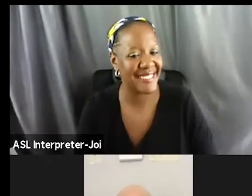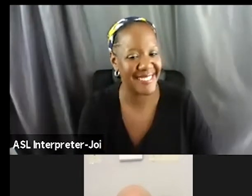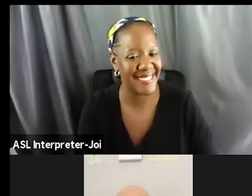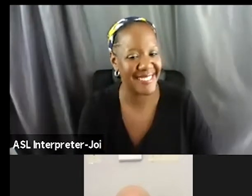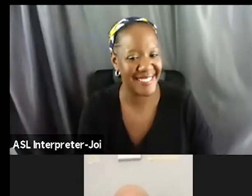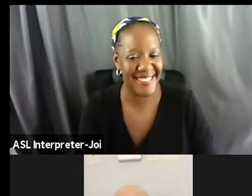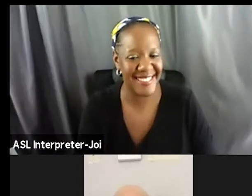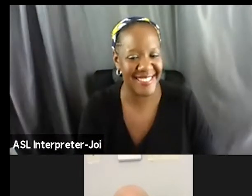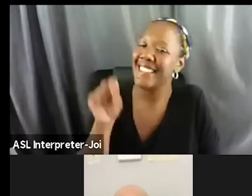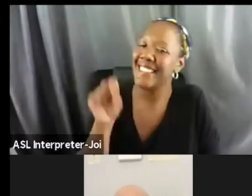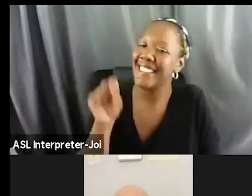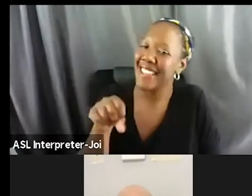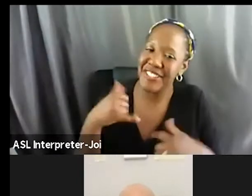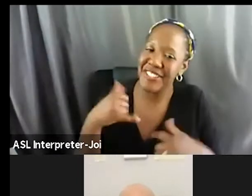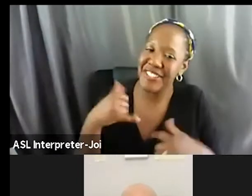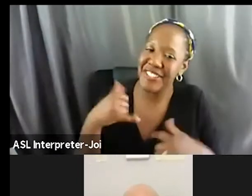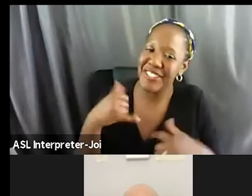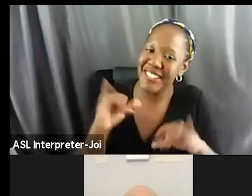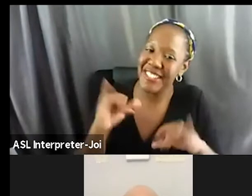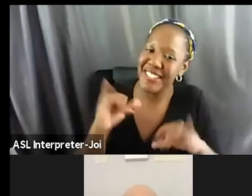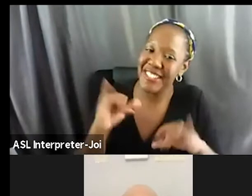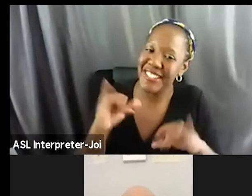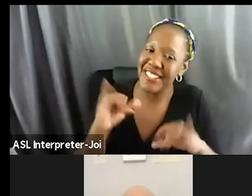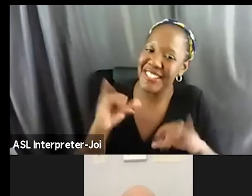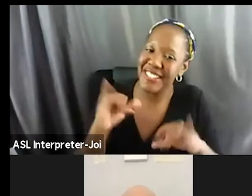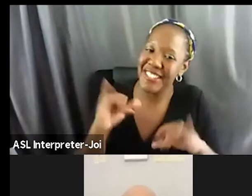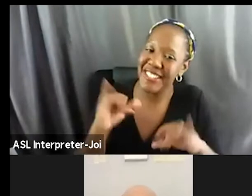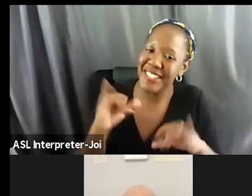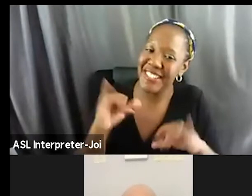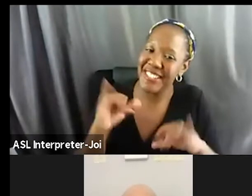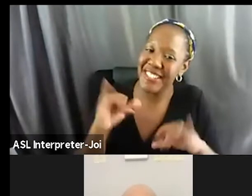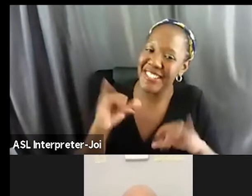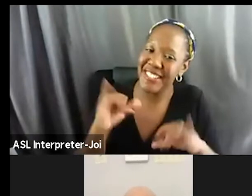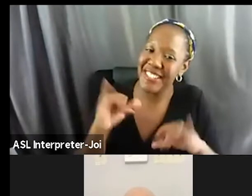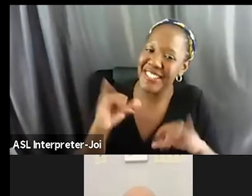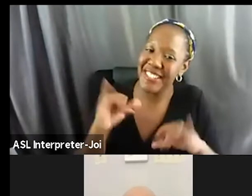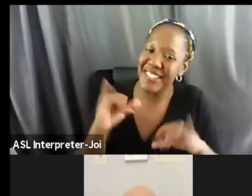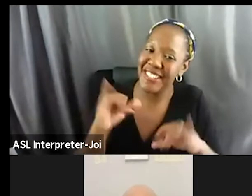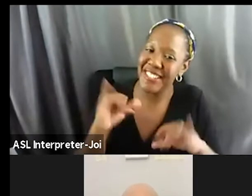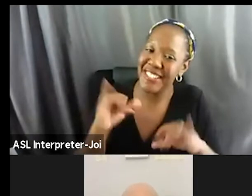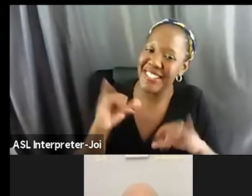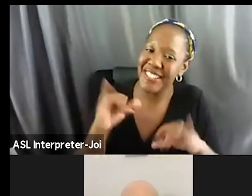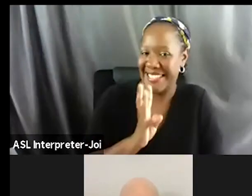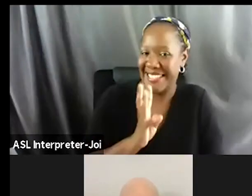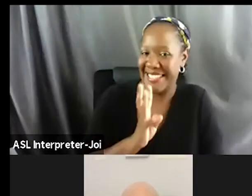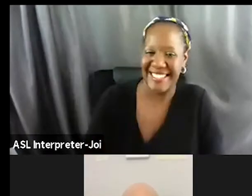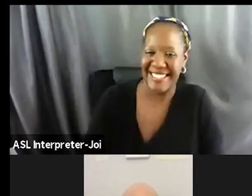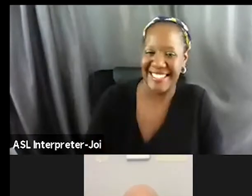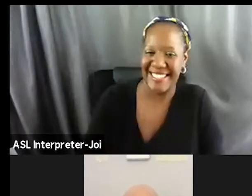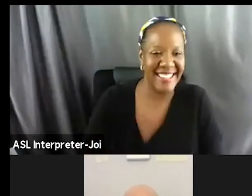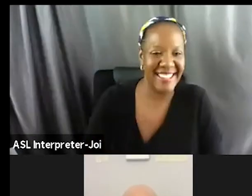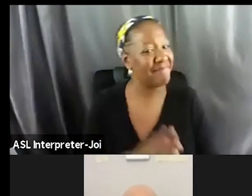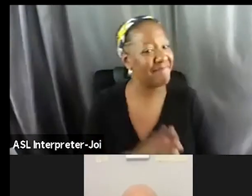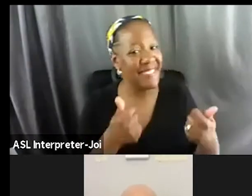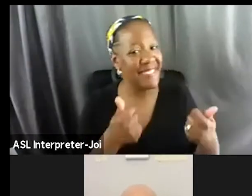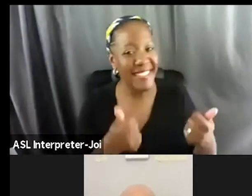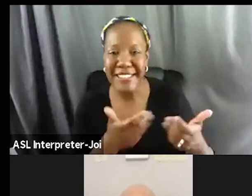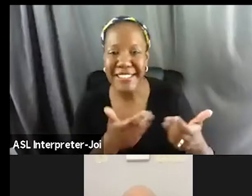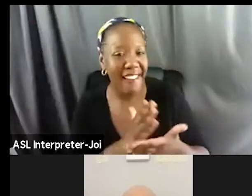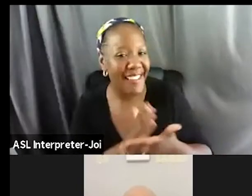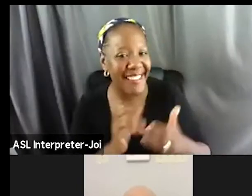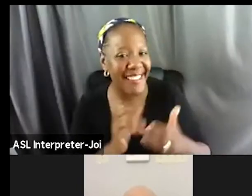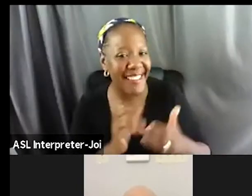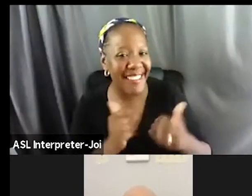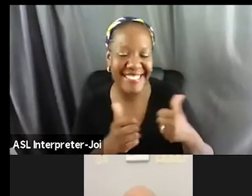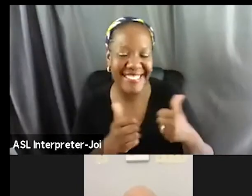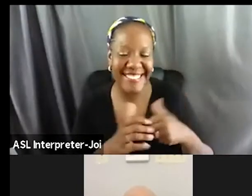Yes, she's still here. A little bit nervous with speaking. It is all good. Okay. Pardon me?